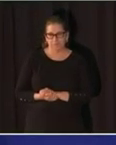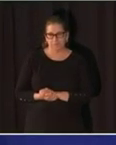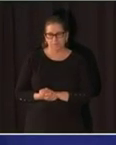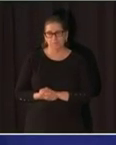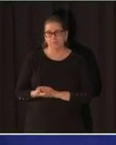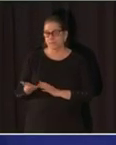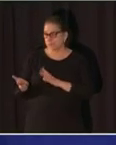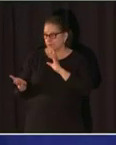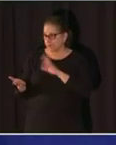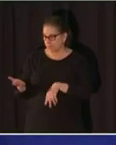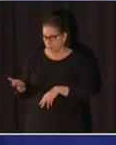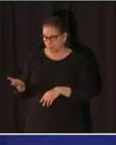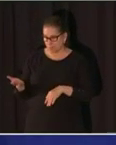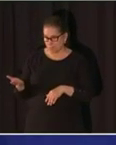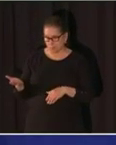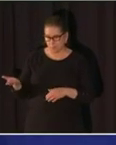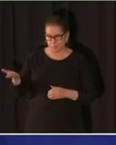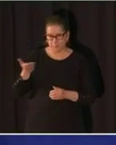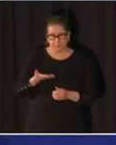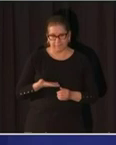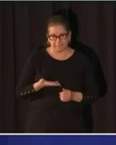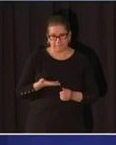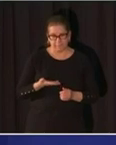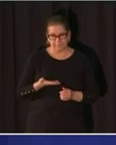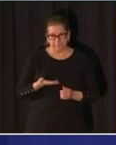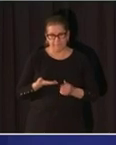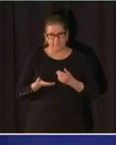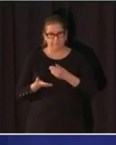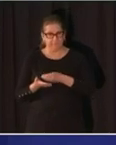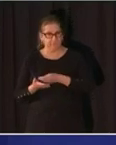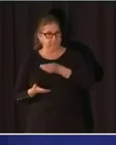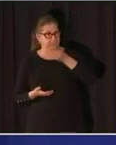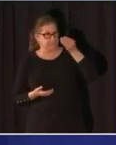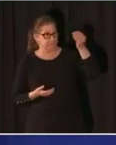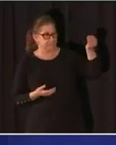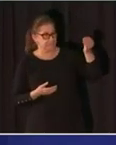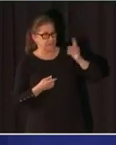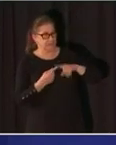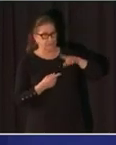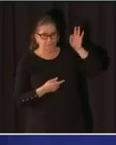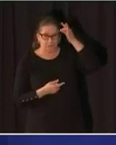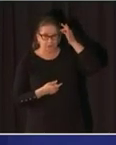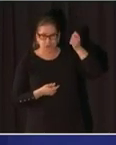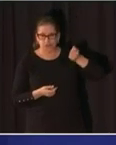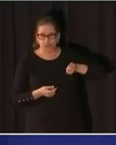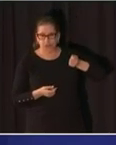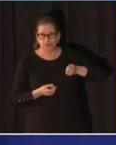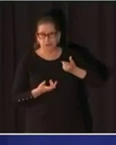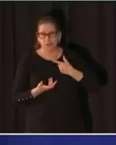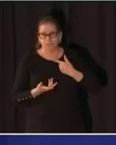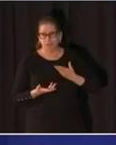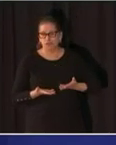courts what they found, and we'll be cooperative after that report comes out with any findings and corrective actions.